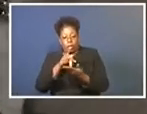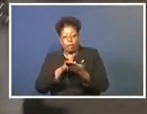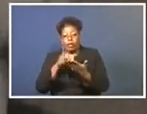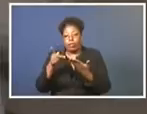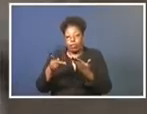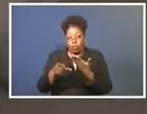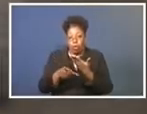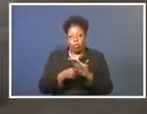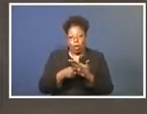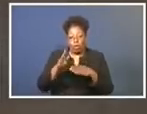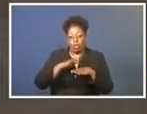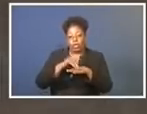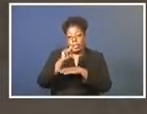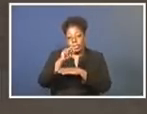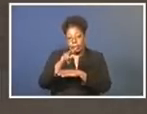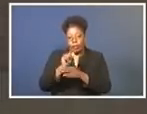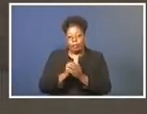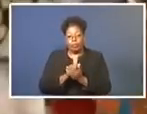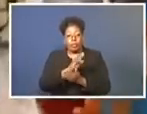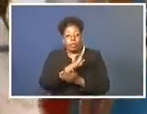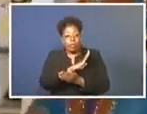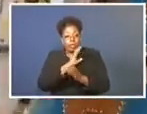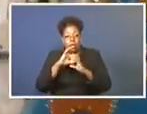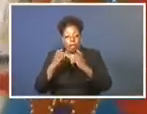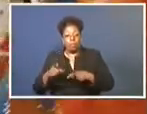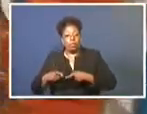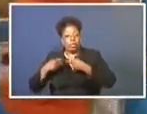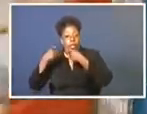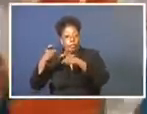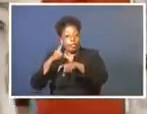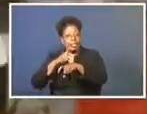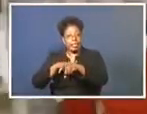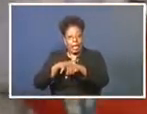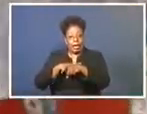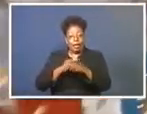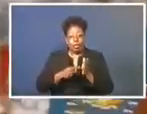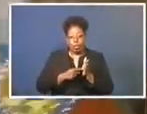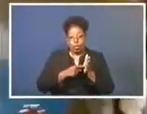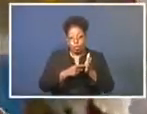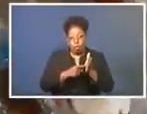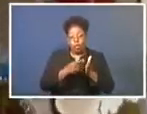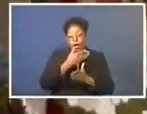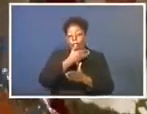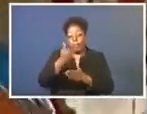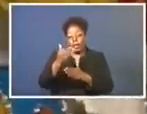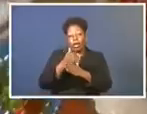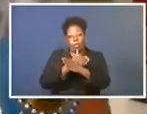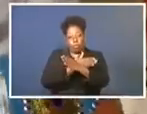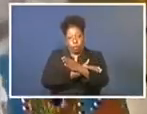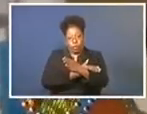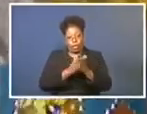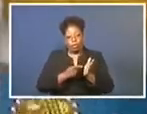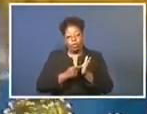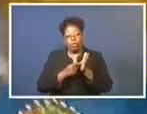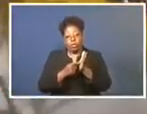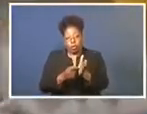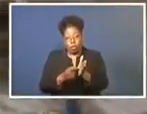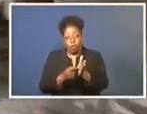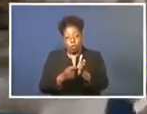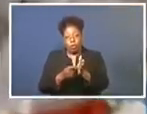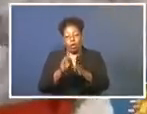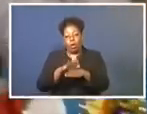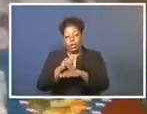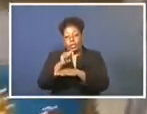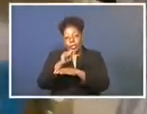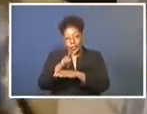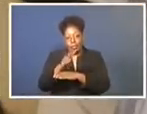program that aired. Boleg says the company has been given the time to produce an improved product that will be re-aired, further noting that his